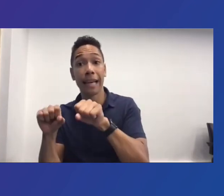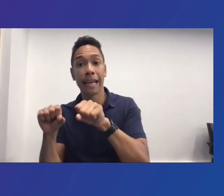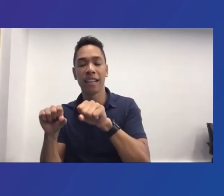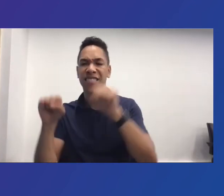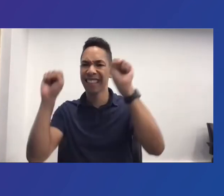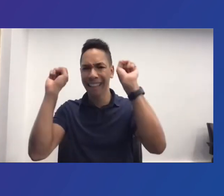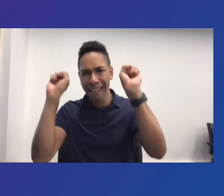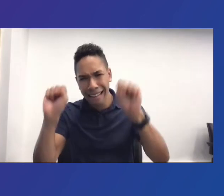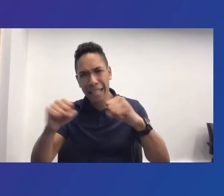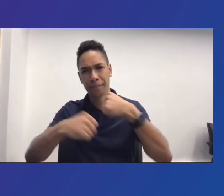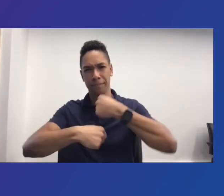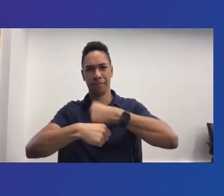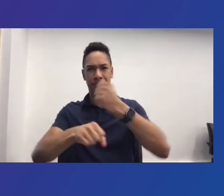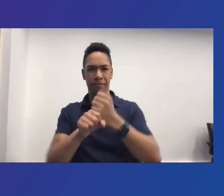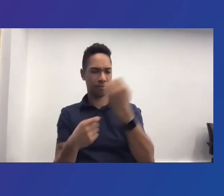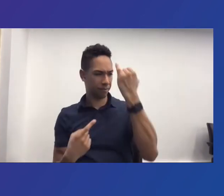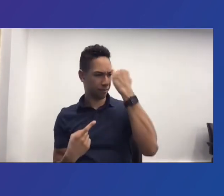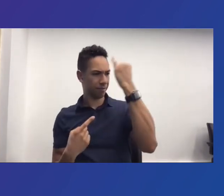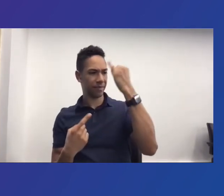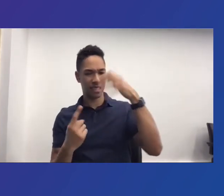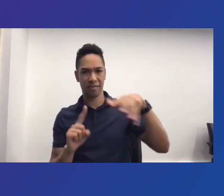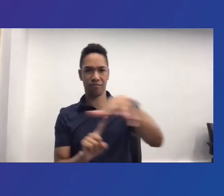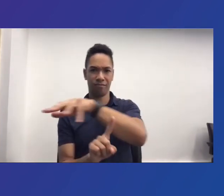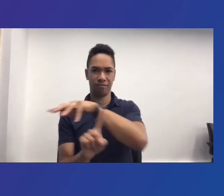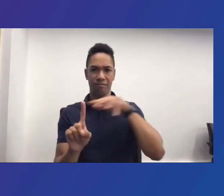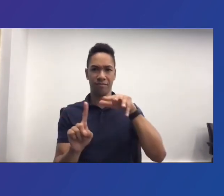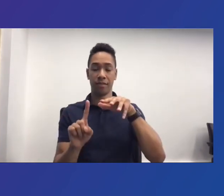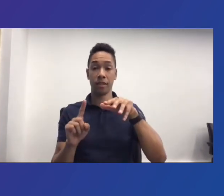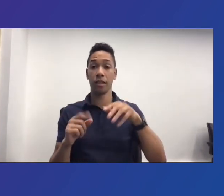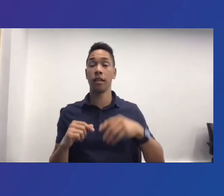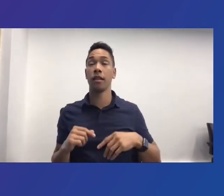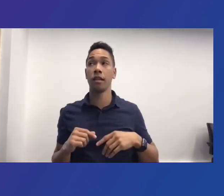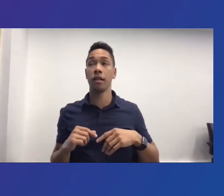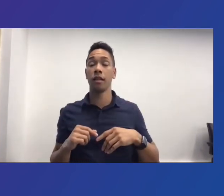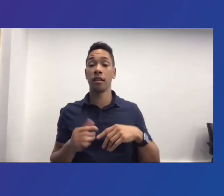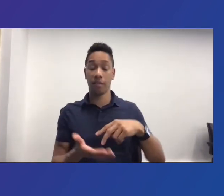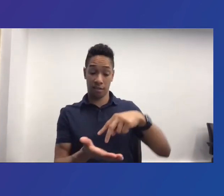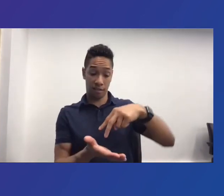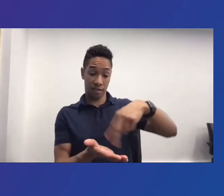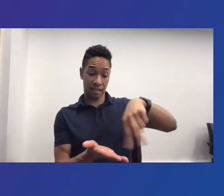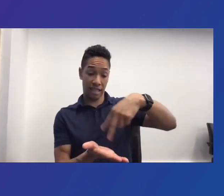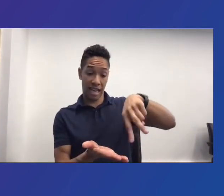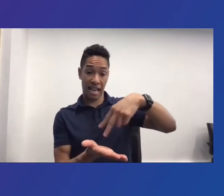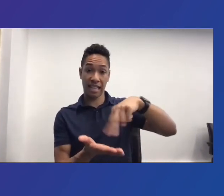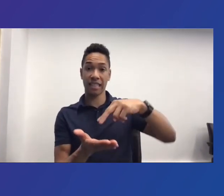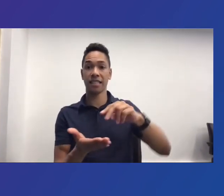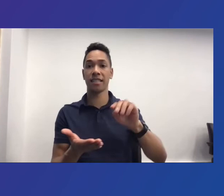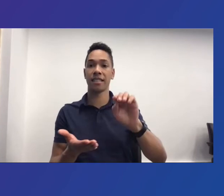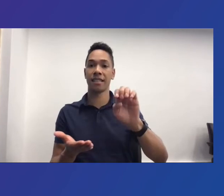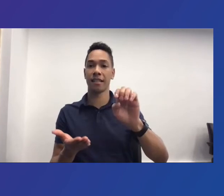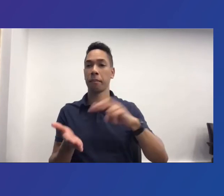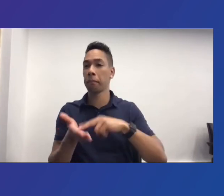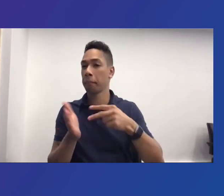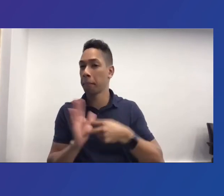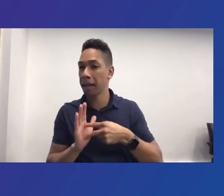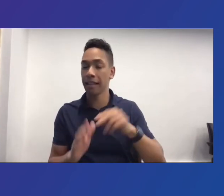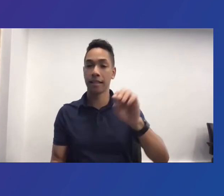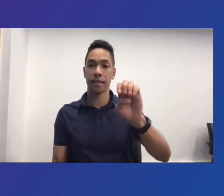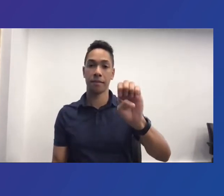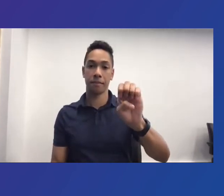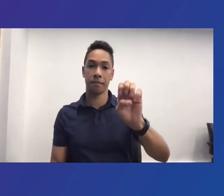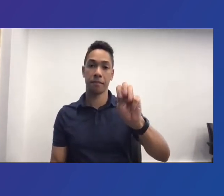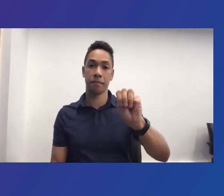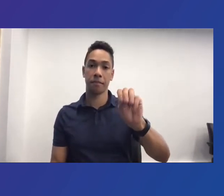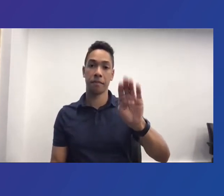an idea around us that dance is embodied knowledge, not